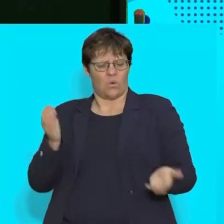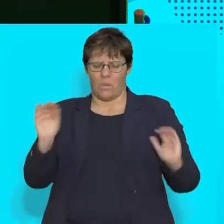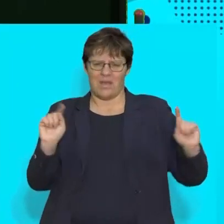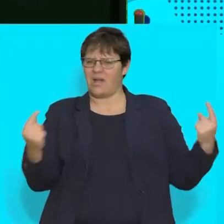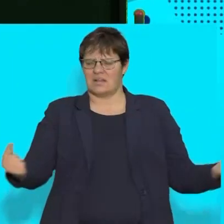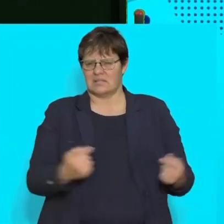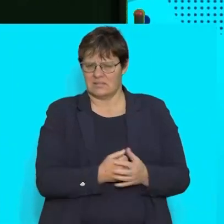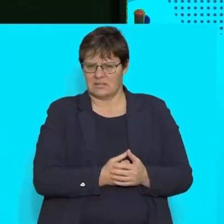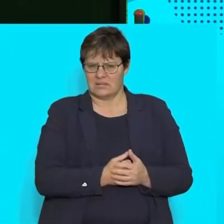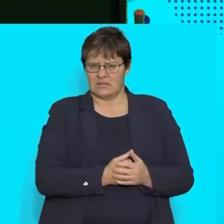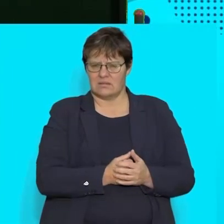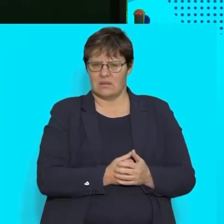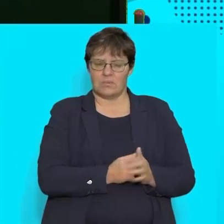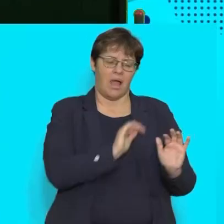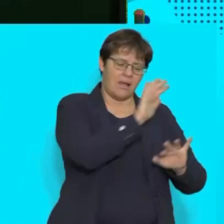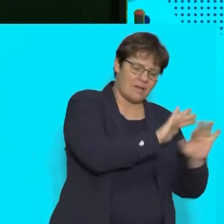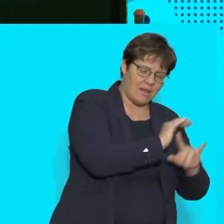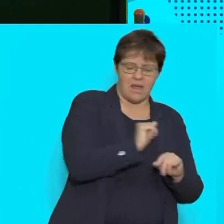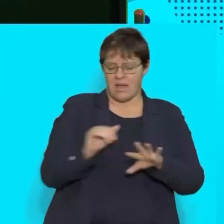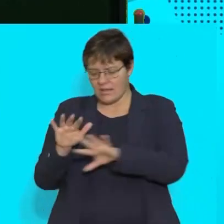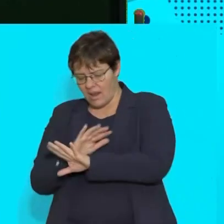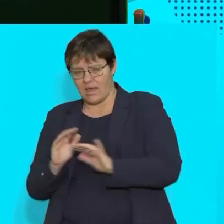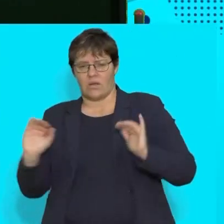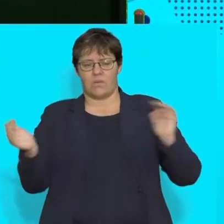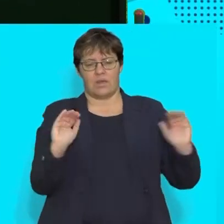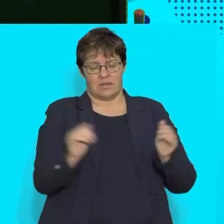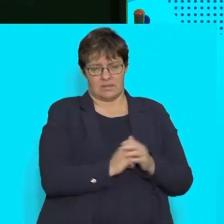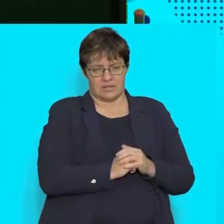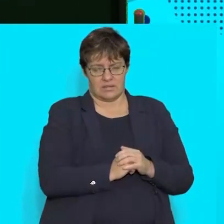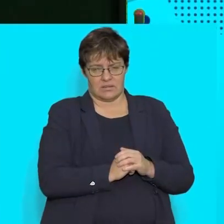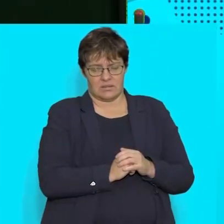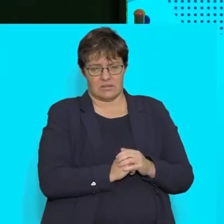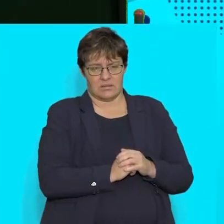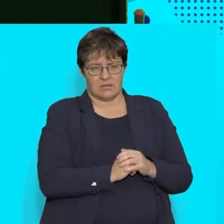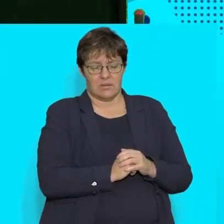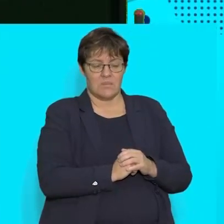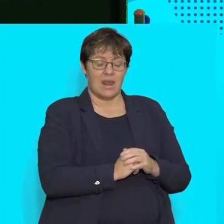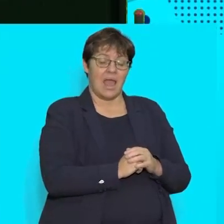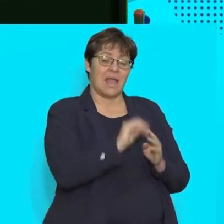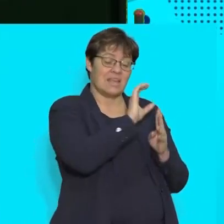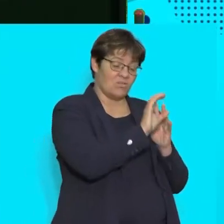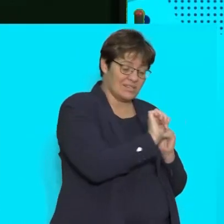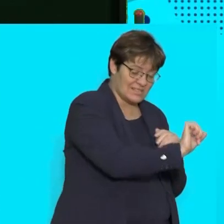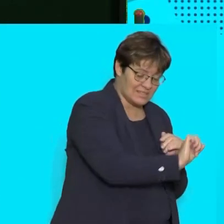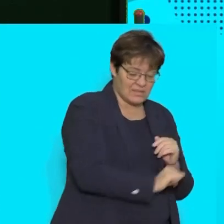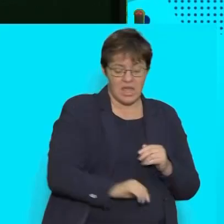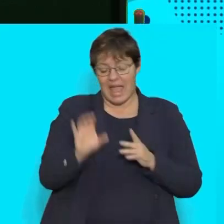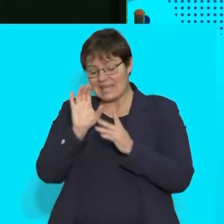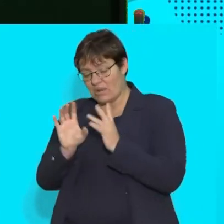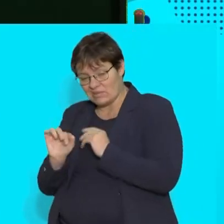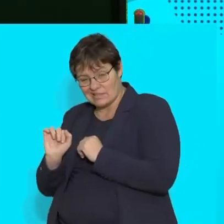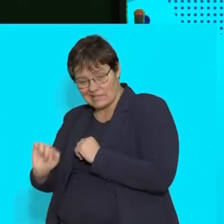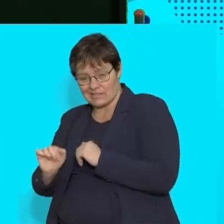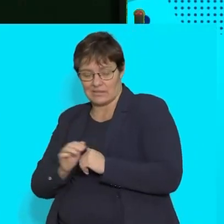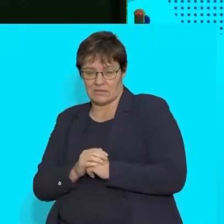object. That is not a relative comparison. You've got to compare realistically a characteristic in relation